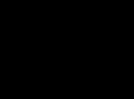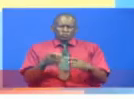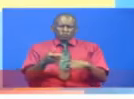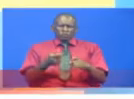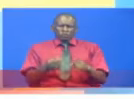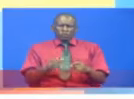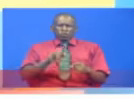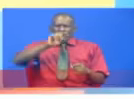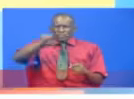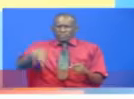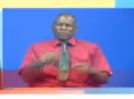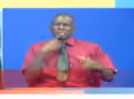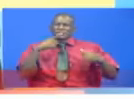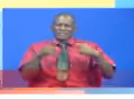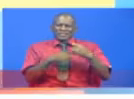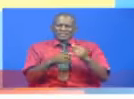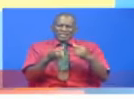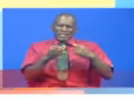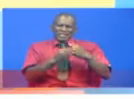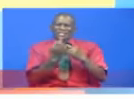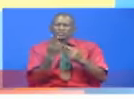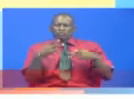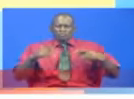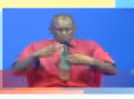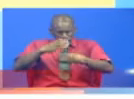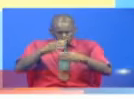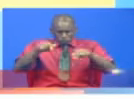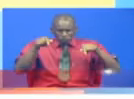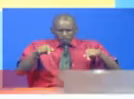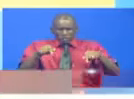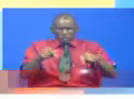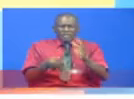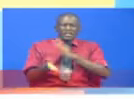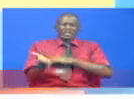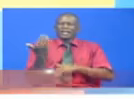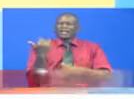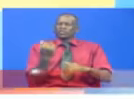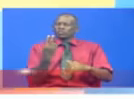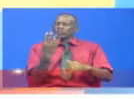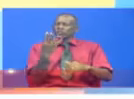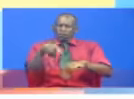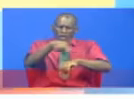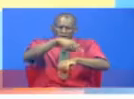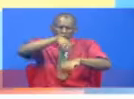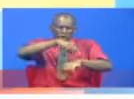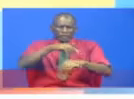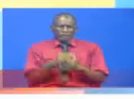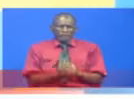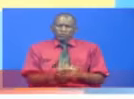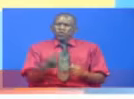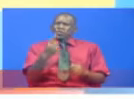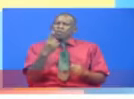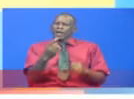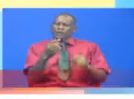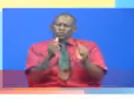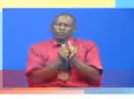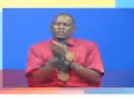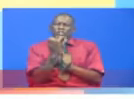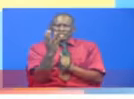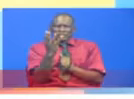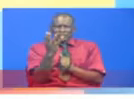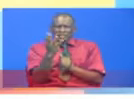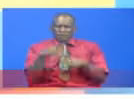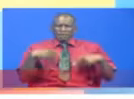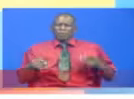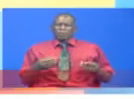of 1,682 tested in the last 24 hours, 114